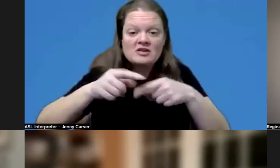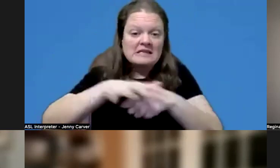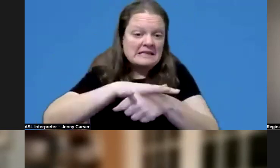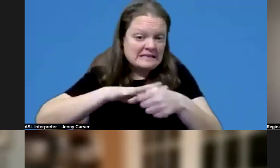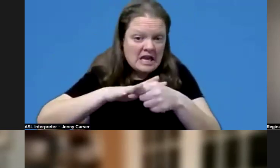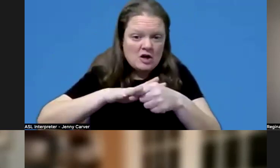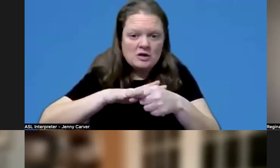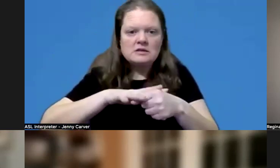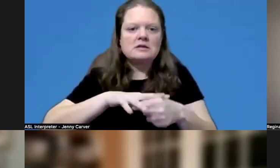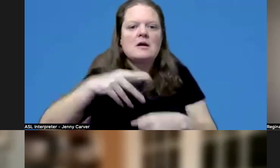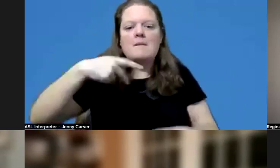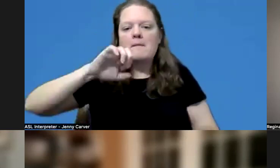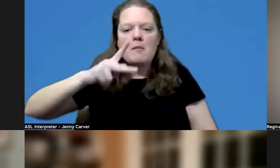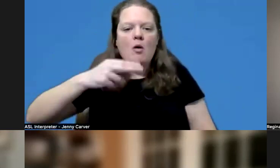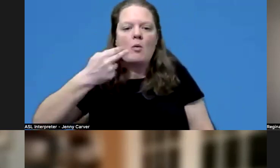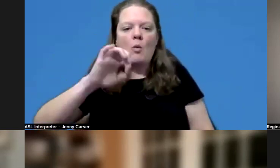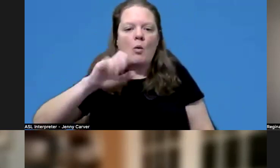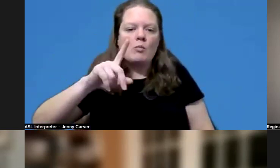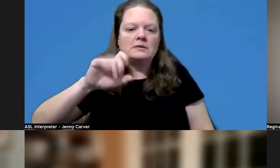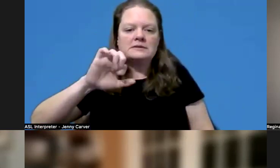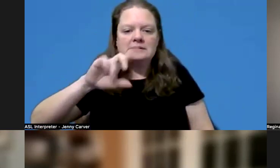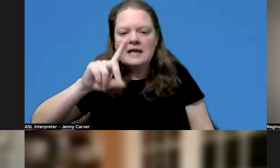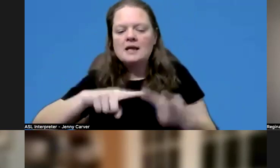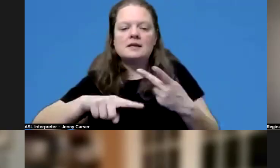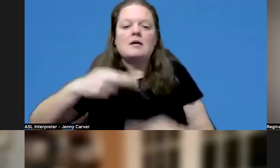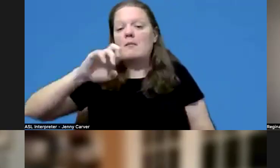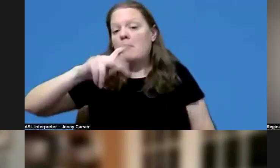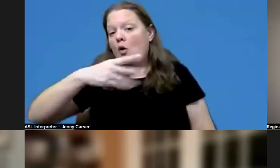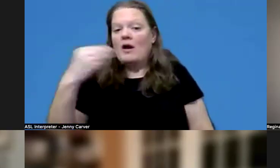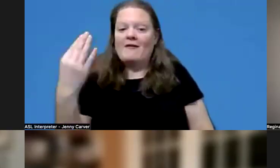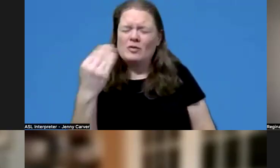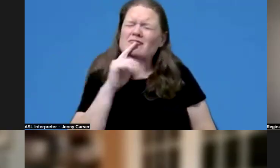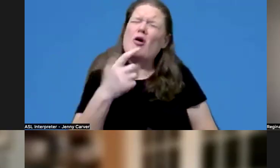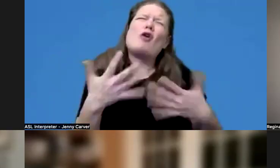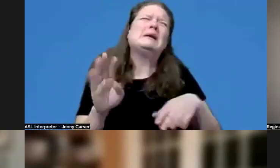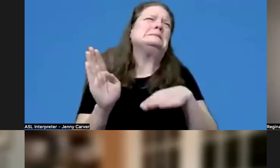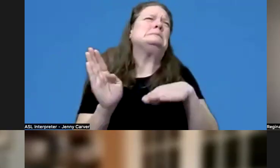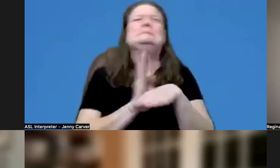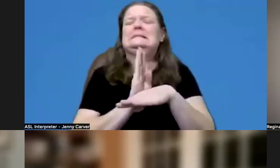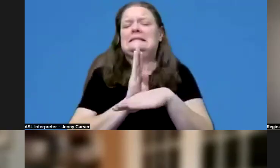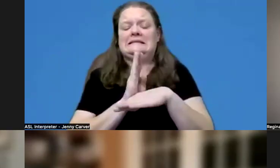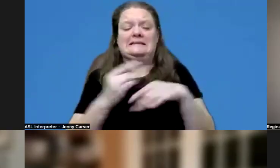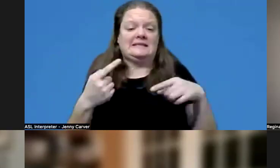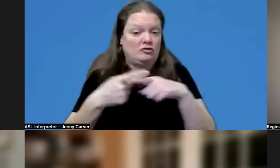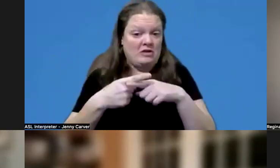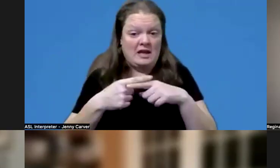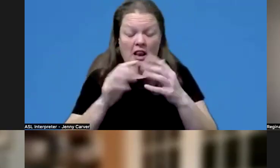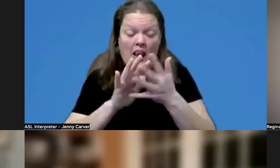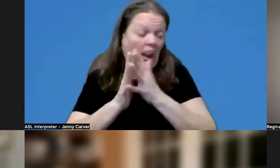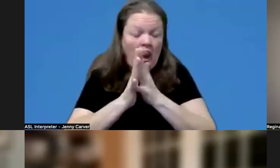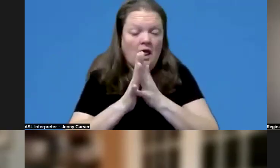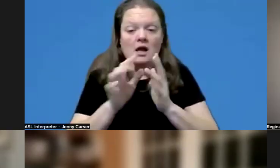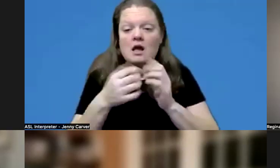even Park and Homestead, Park and 14th, it's already a busy intersection and congested. The question really is there